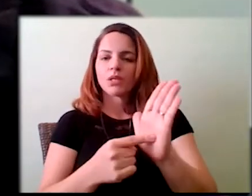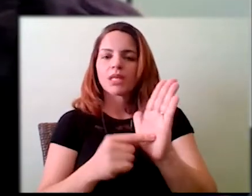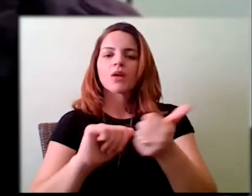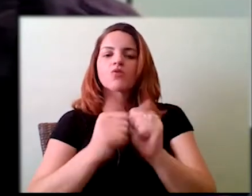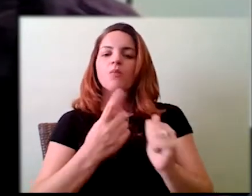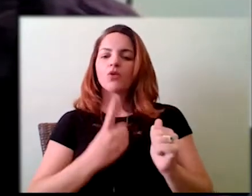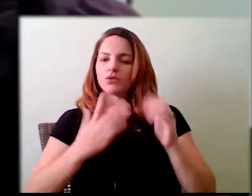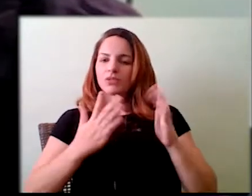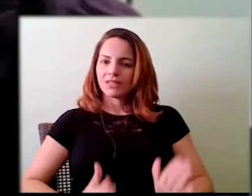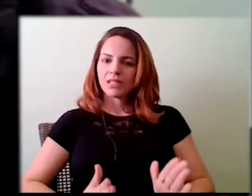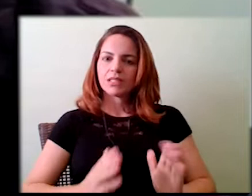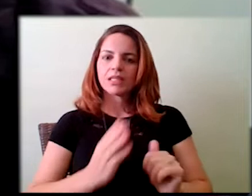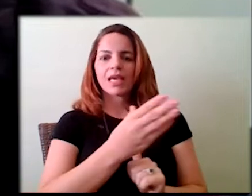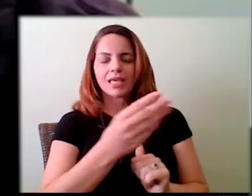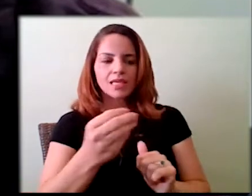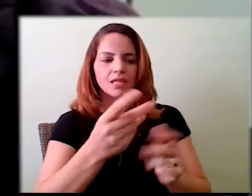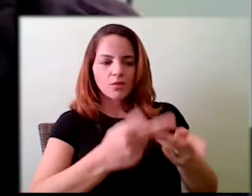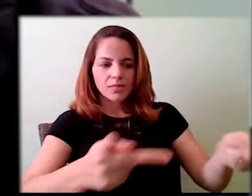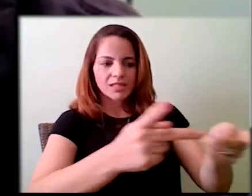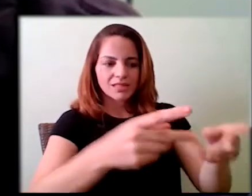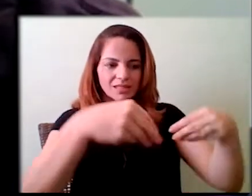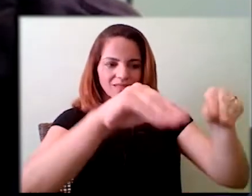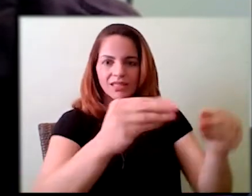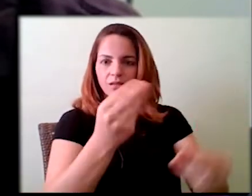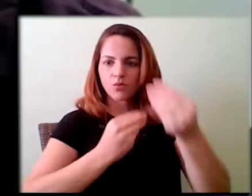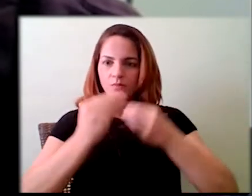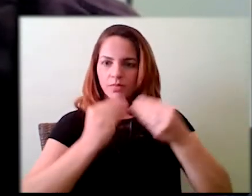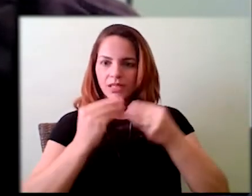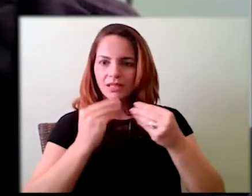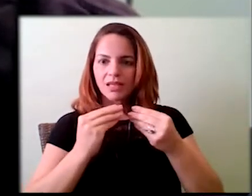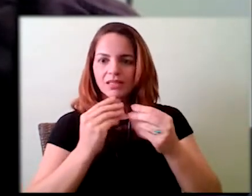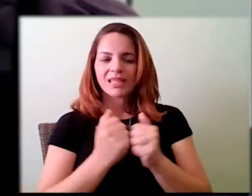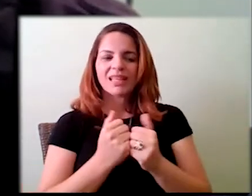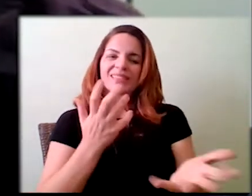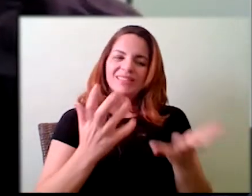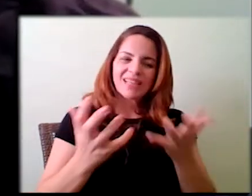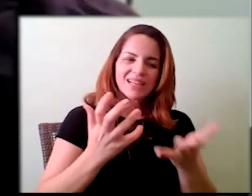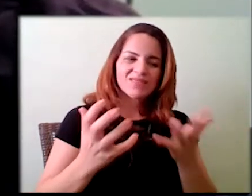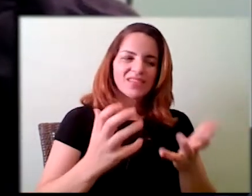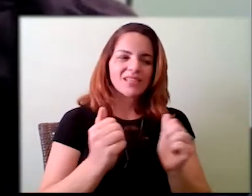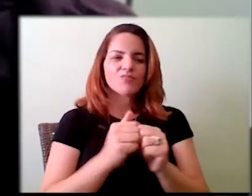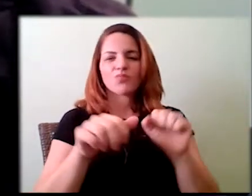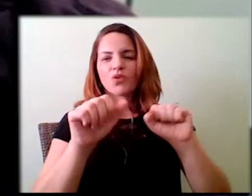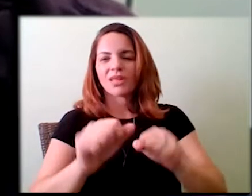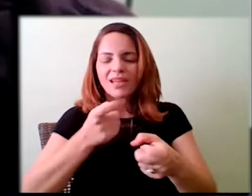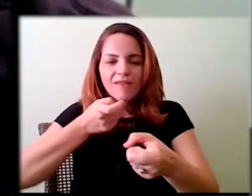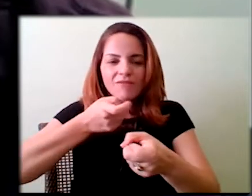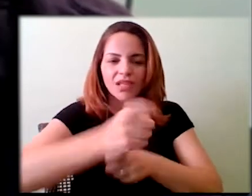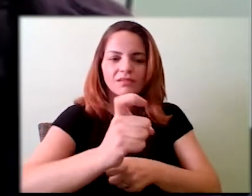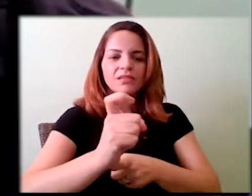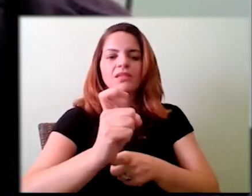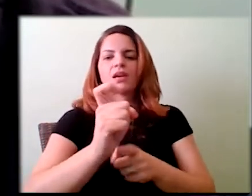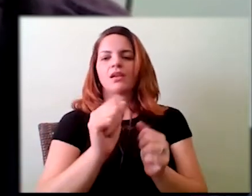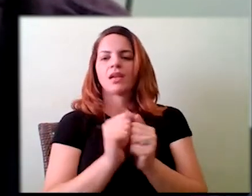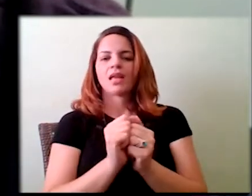cuisine's healthfulness or unhealthfulness if they overlook the kinds of economic and racial inequities that exist within the